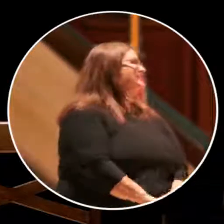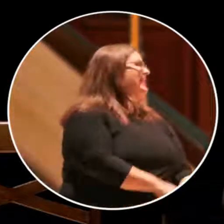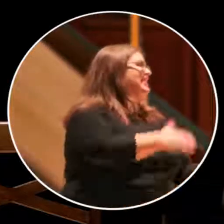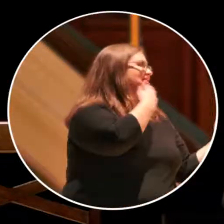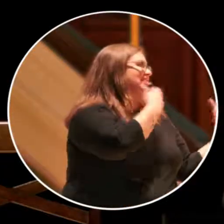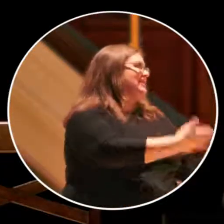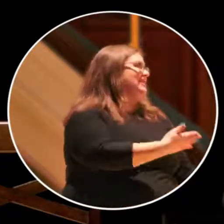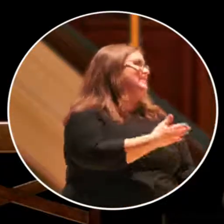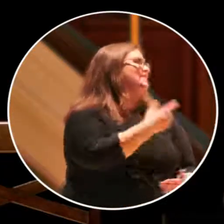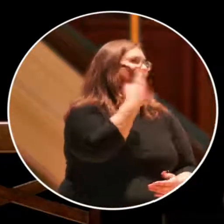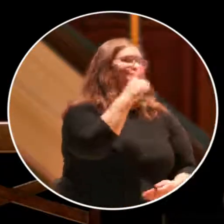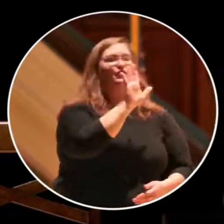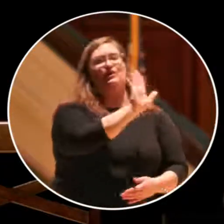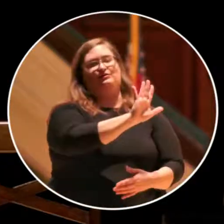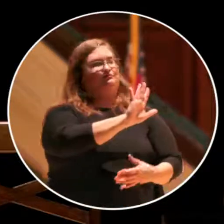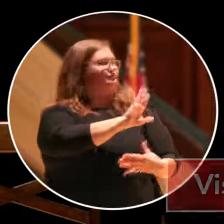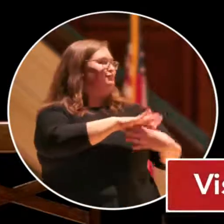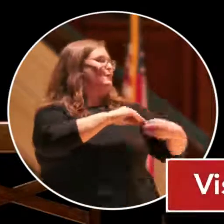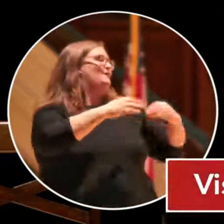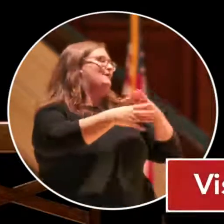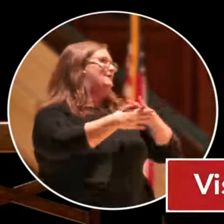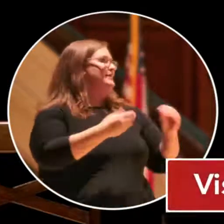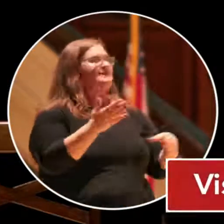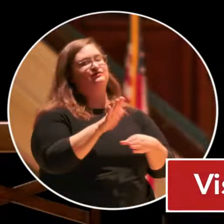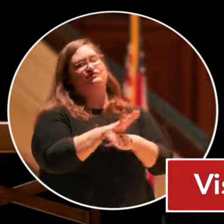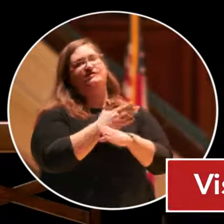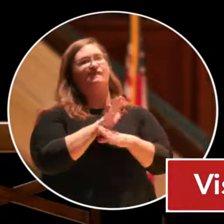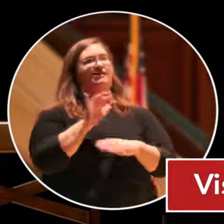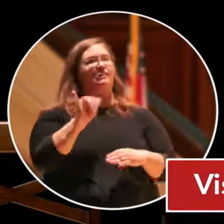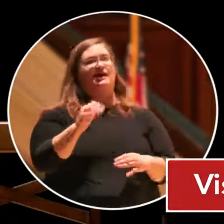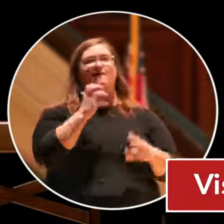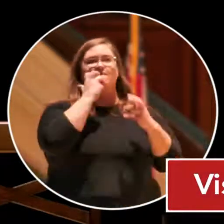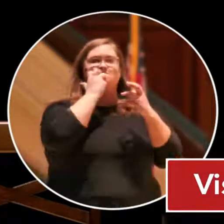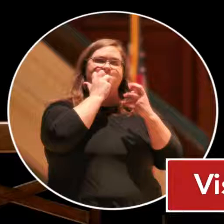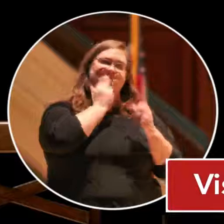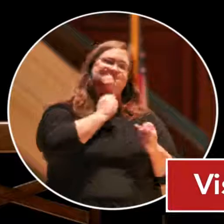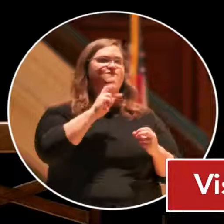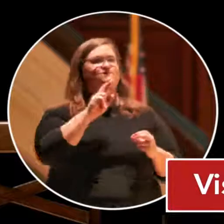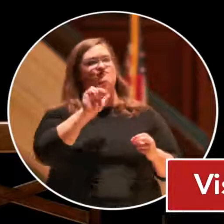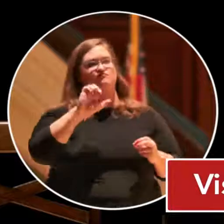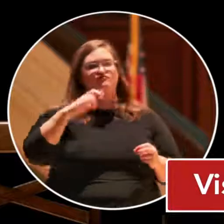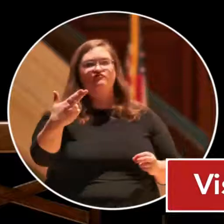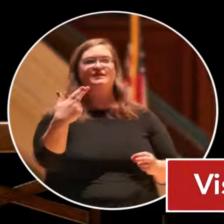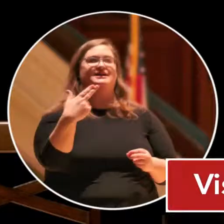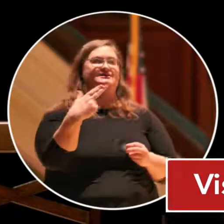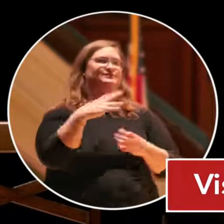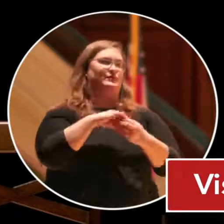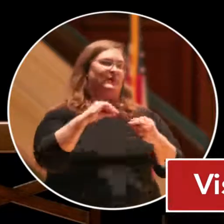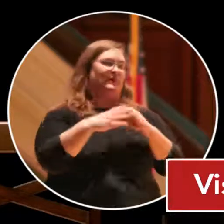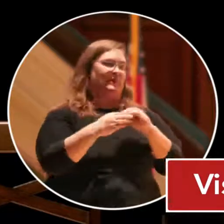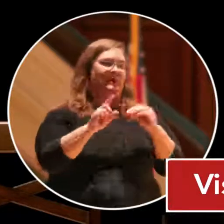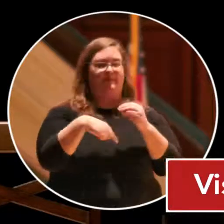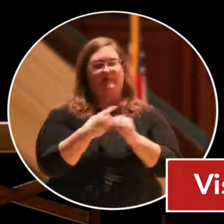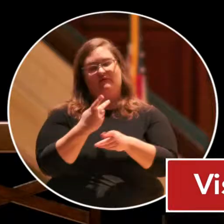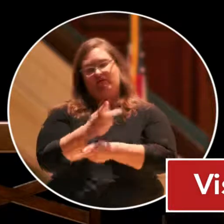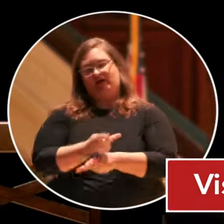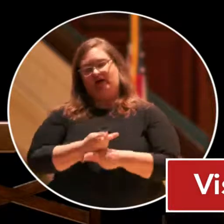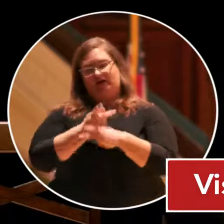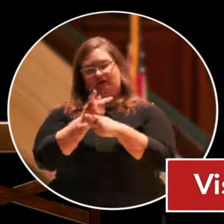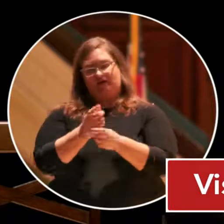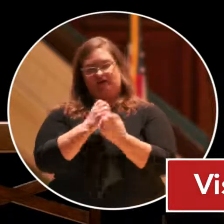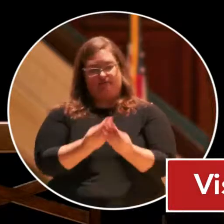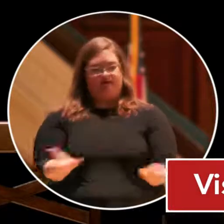Thank you, Sharita, for sharing such a rich, beautiful, detailed story about caregiving,